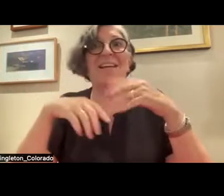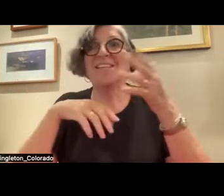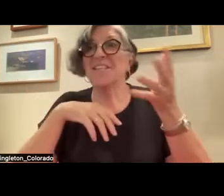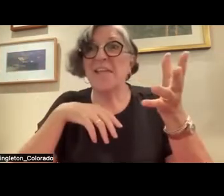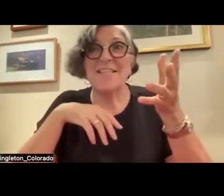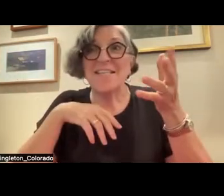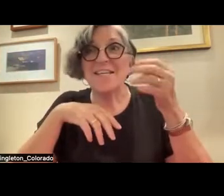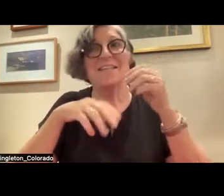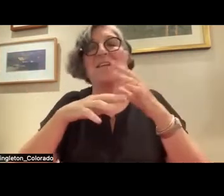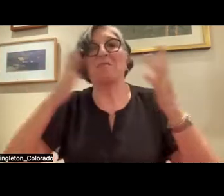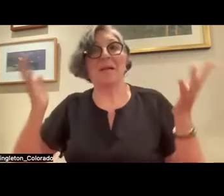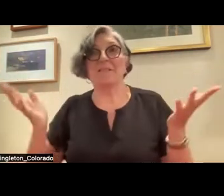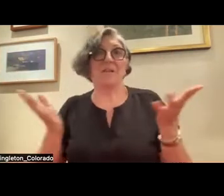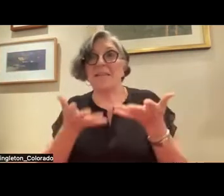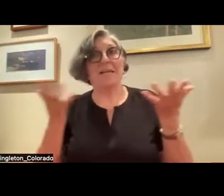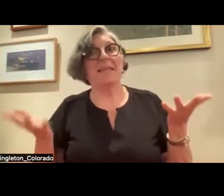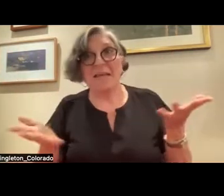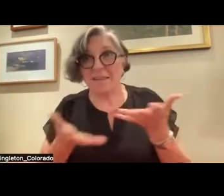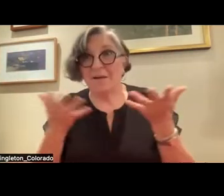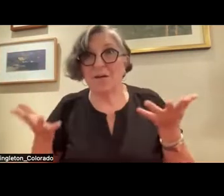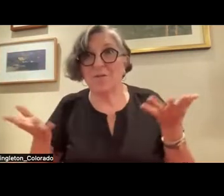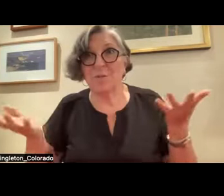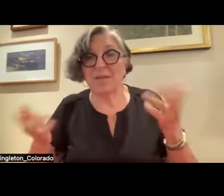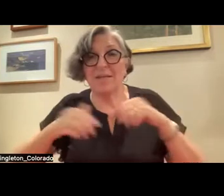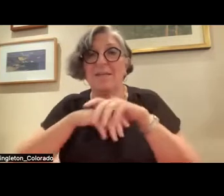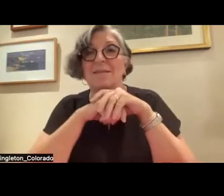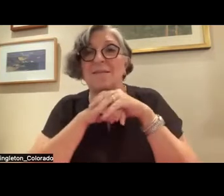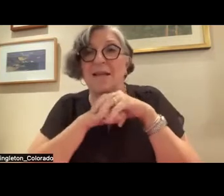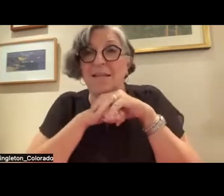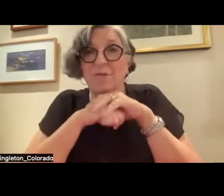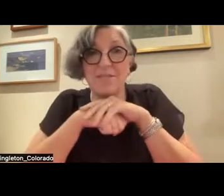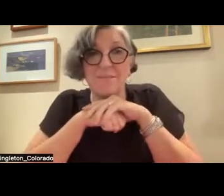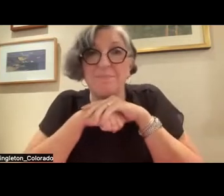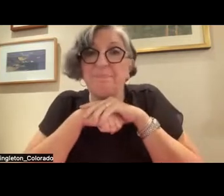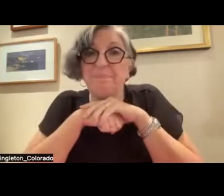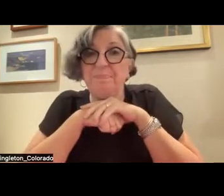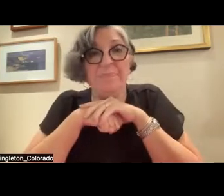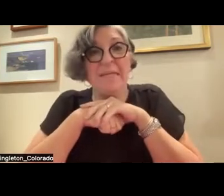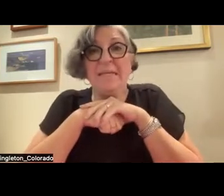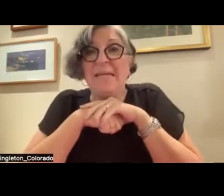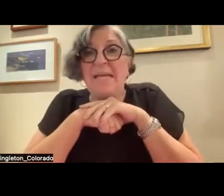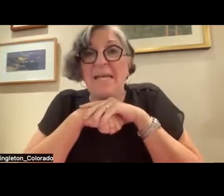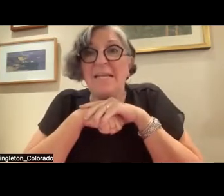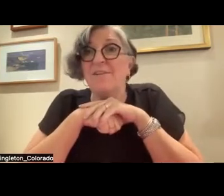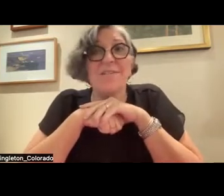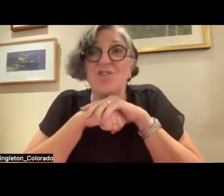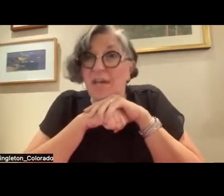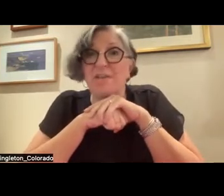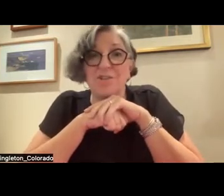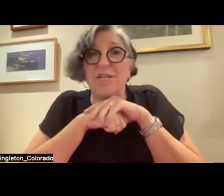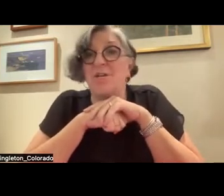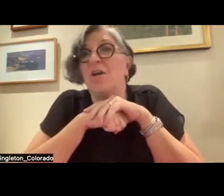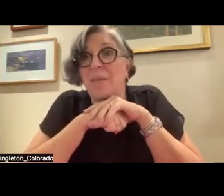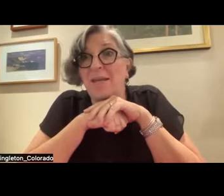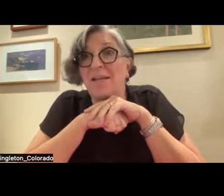stutters and dyslexia. Is there anything like that that occurs within sign languages? And there is a